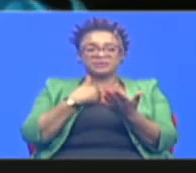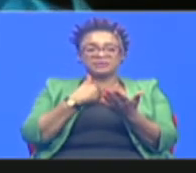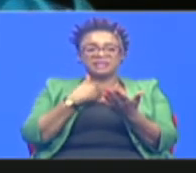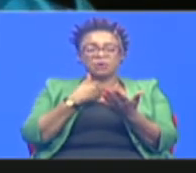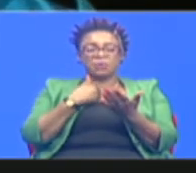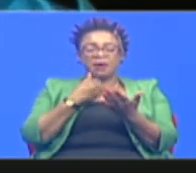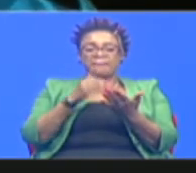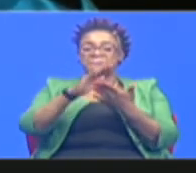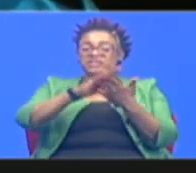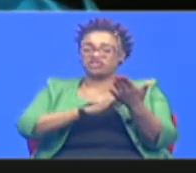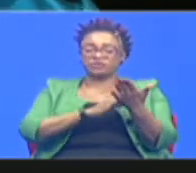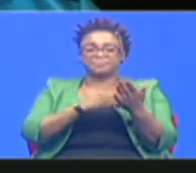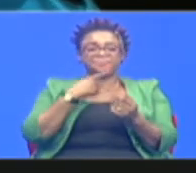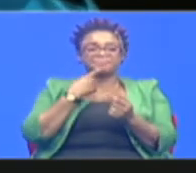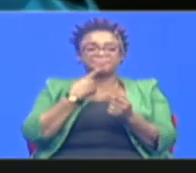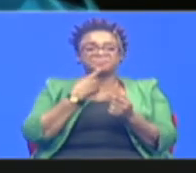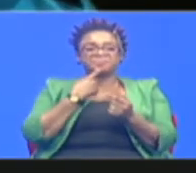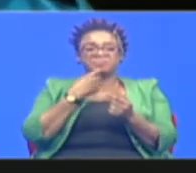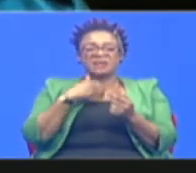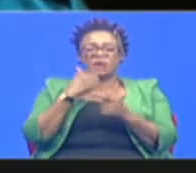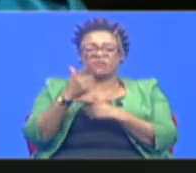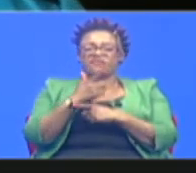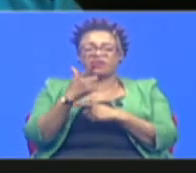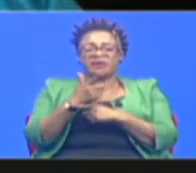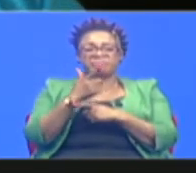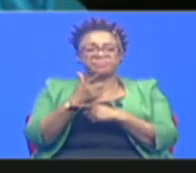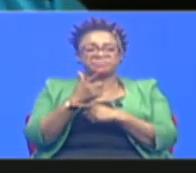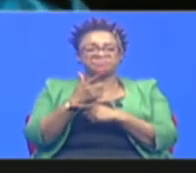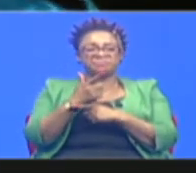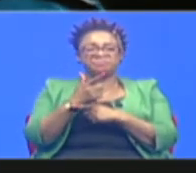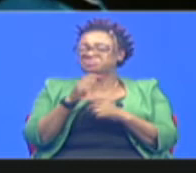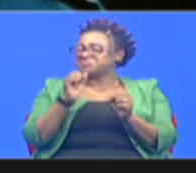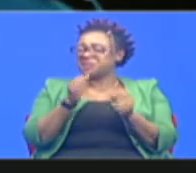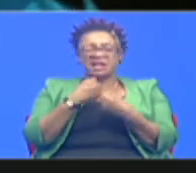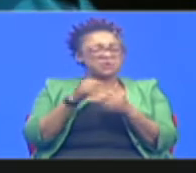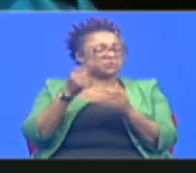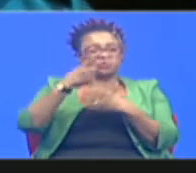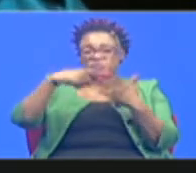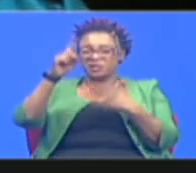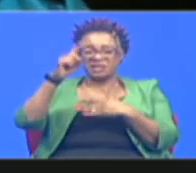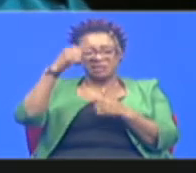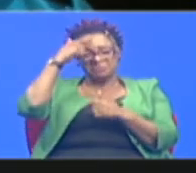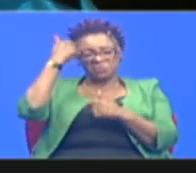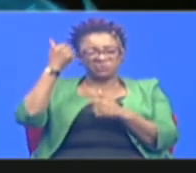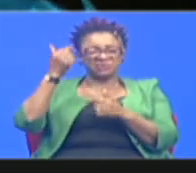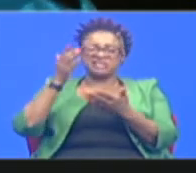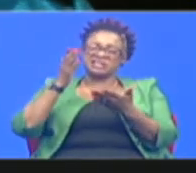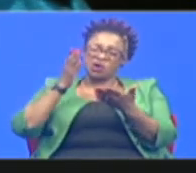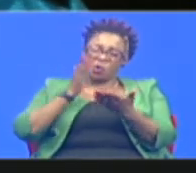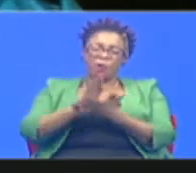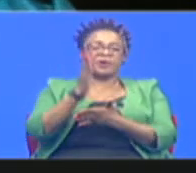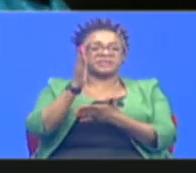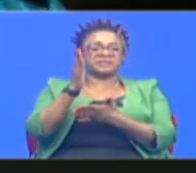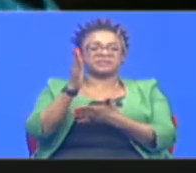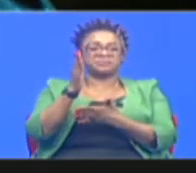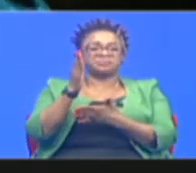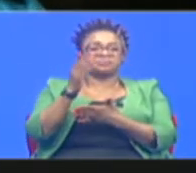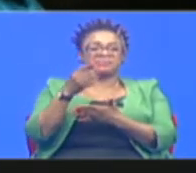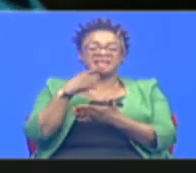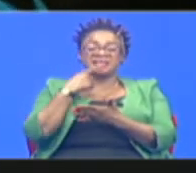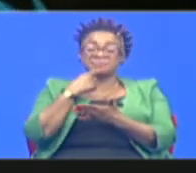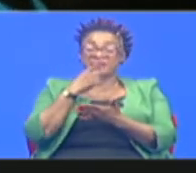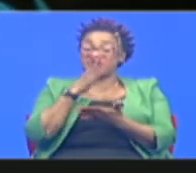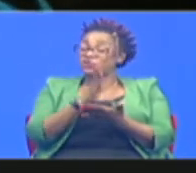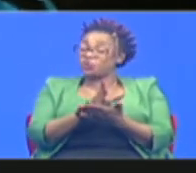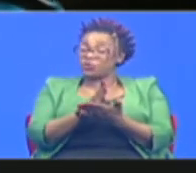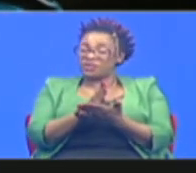is that our film can not win. Why? Because it's too honest. It speaks the truth probably too